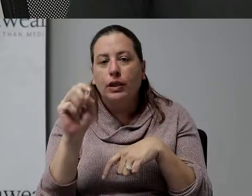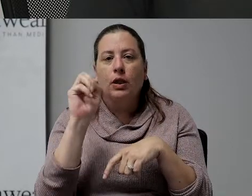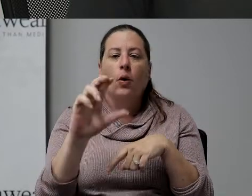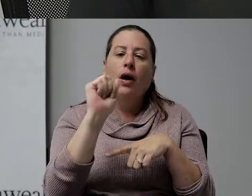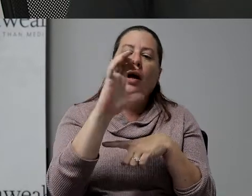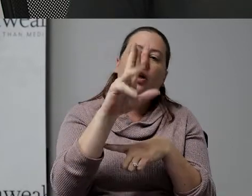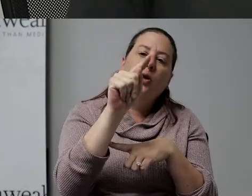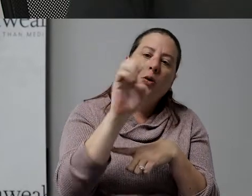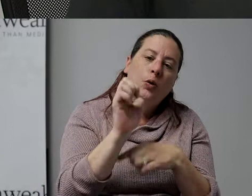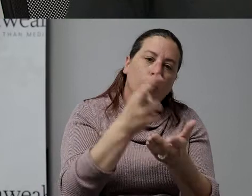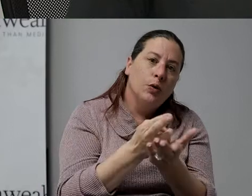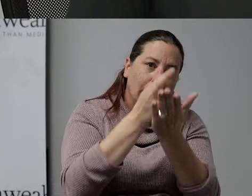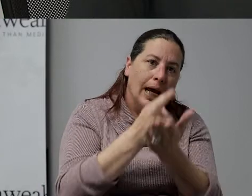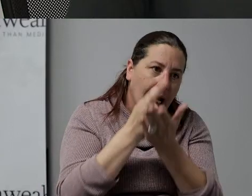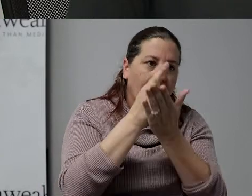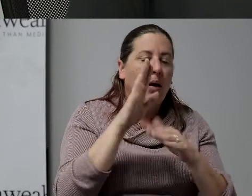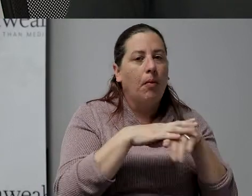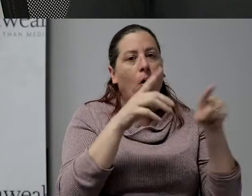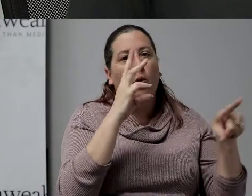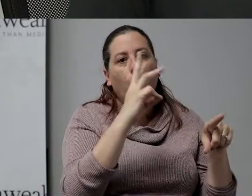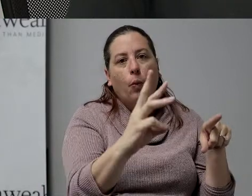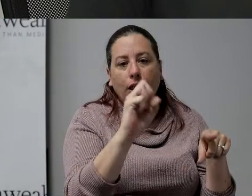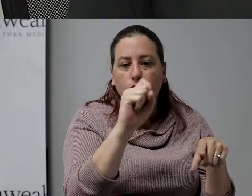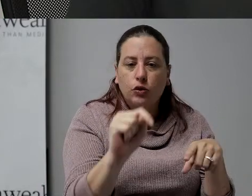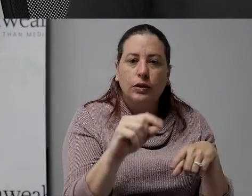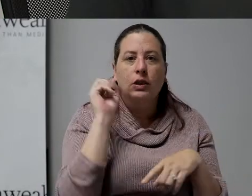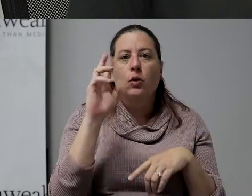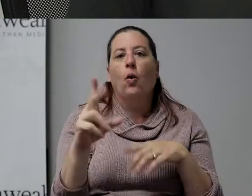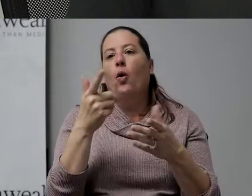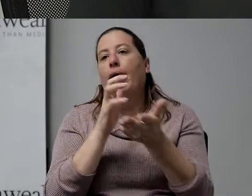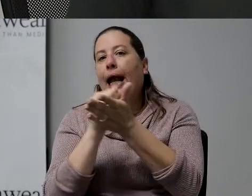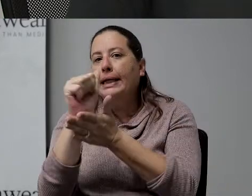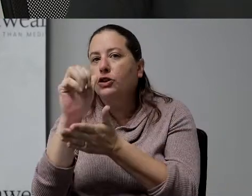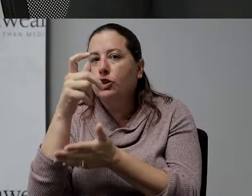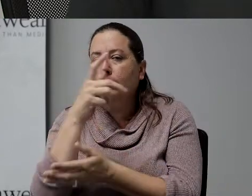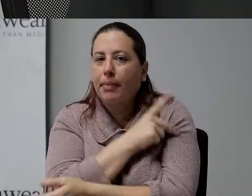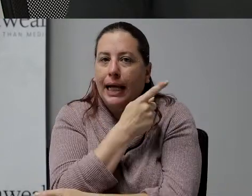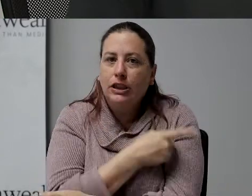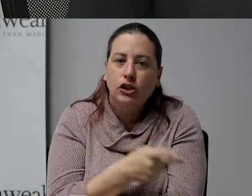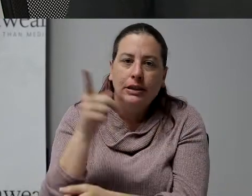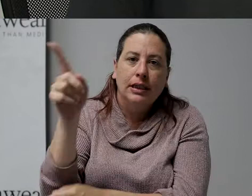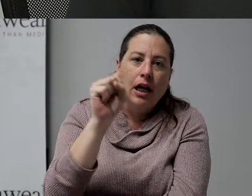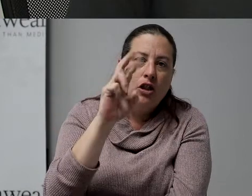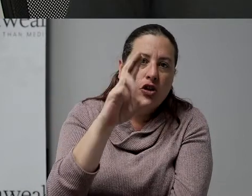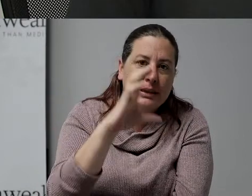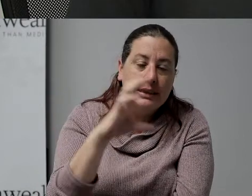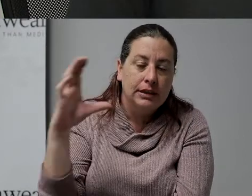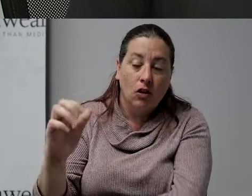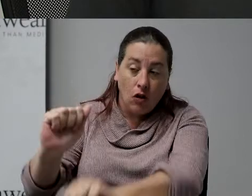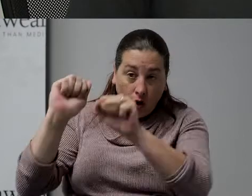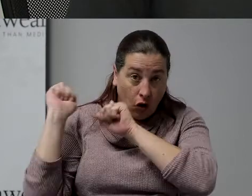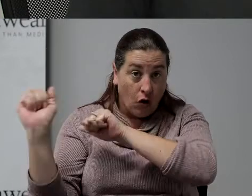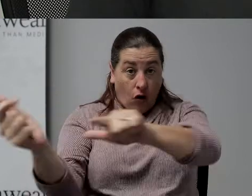rehab or skilled nursing facility on West Street, or you're right, our cancer patients that are in SRCC, all of the